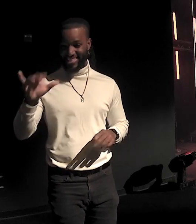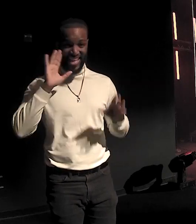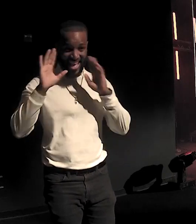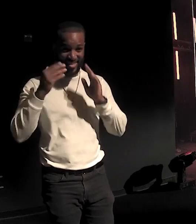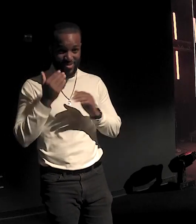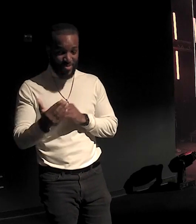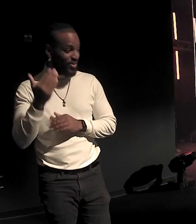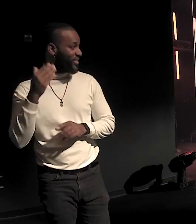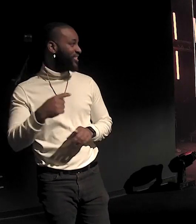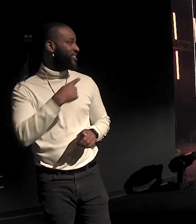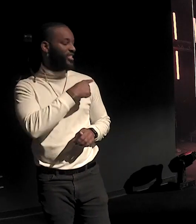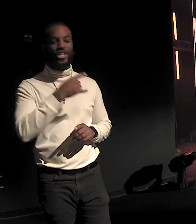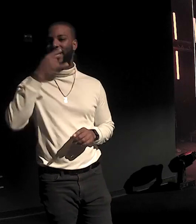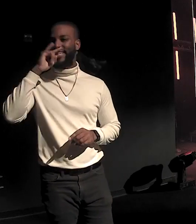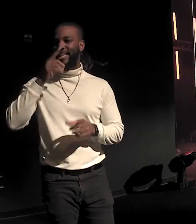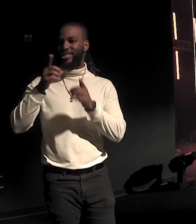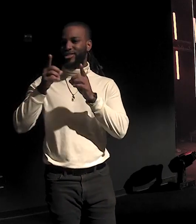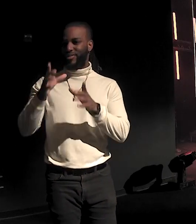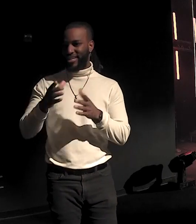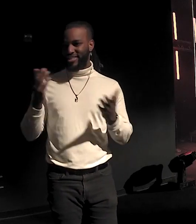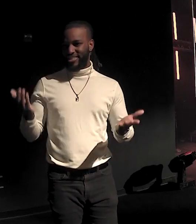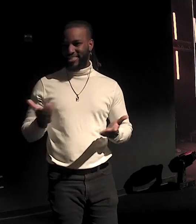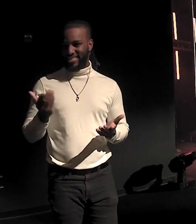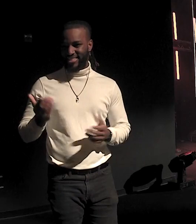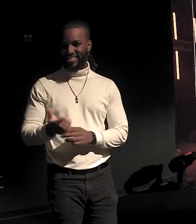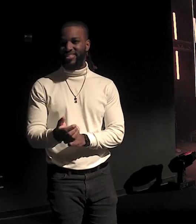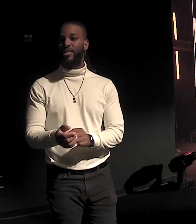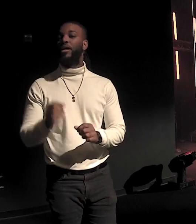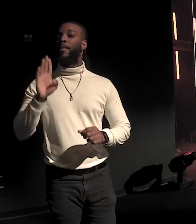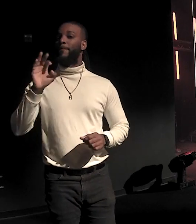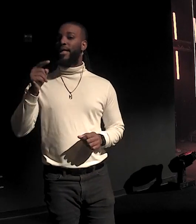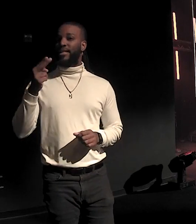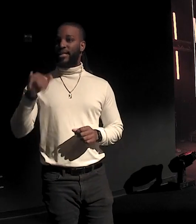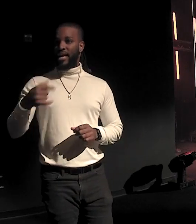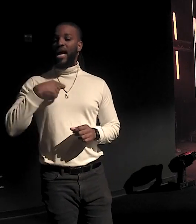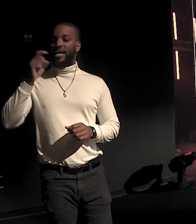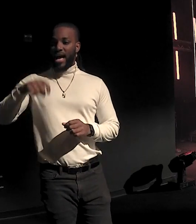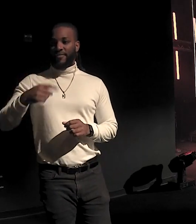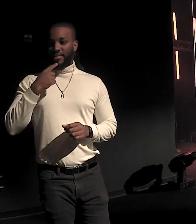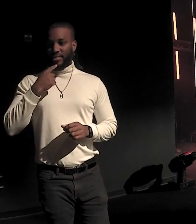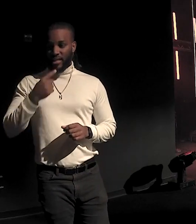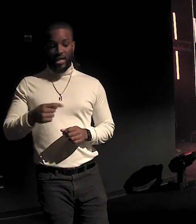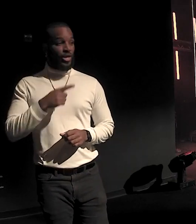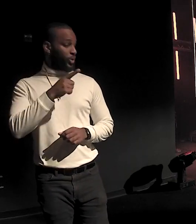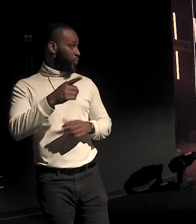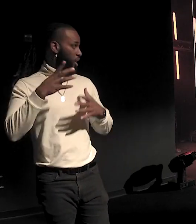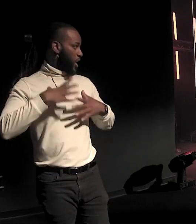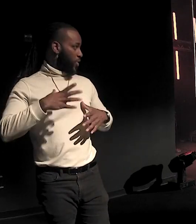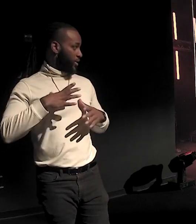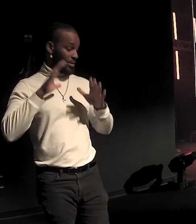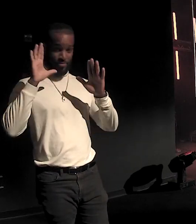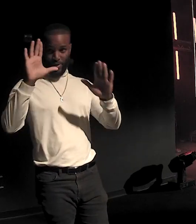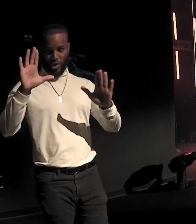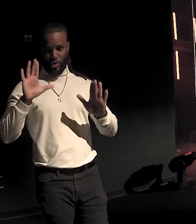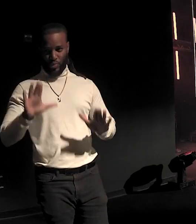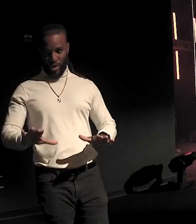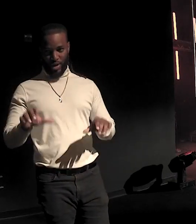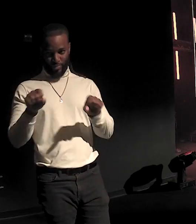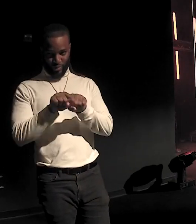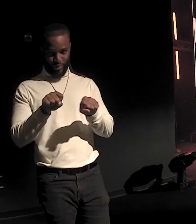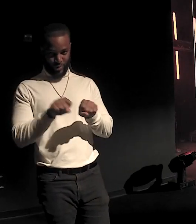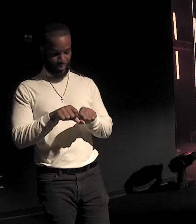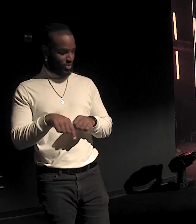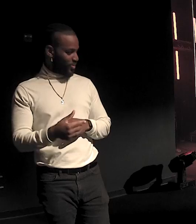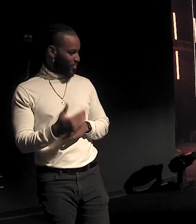She is our kids director with us here at Vineyard Cincinnati. And Bethany, I do have to say, you are wearing some incredible shoes this